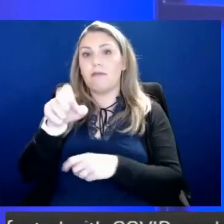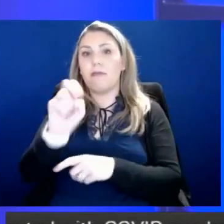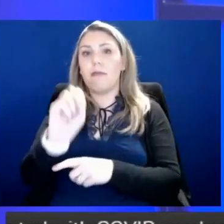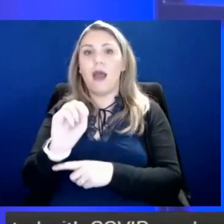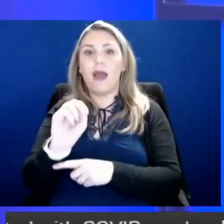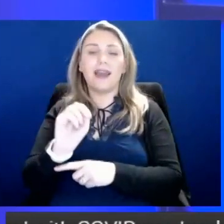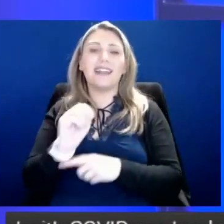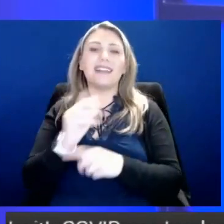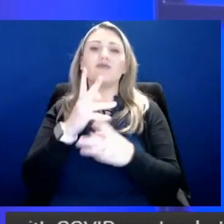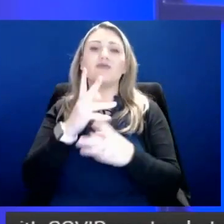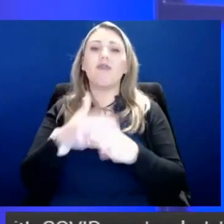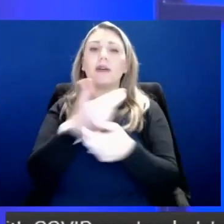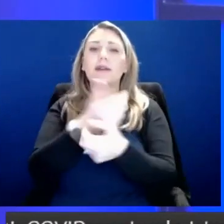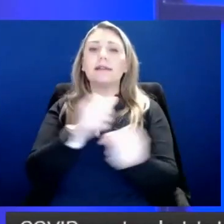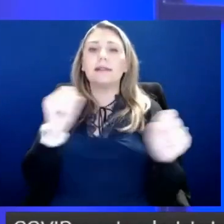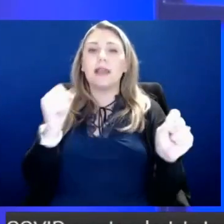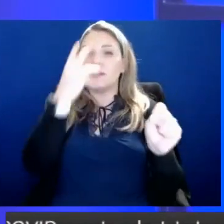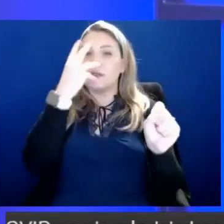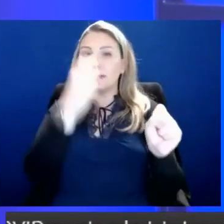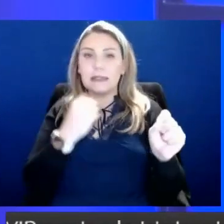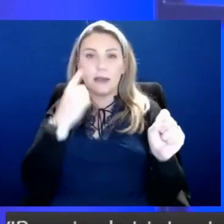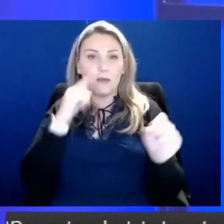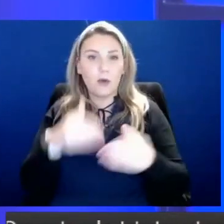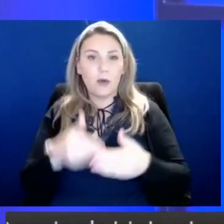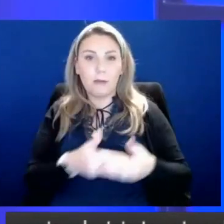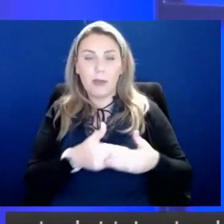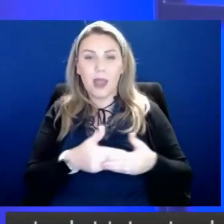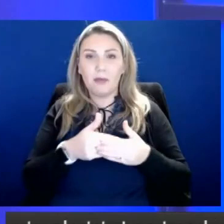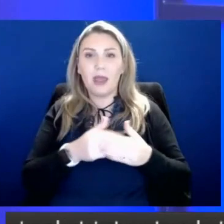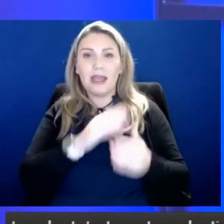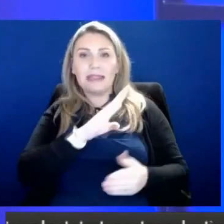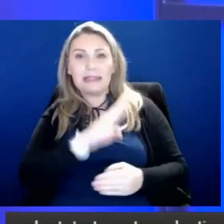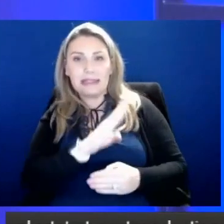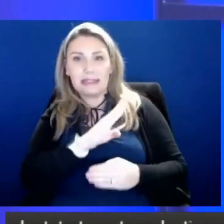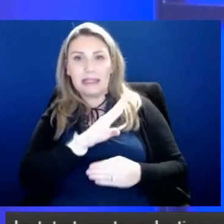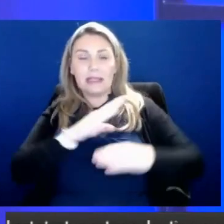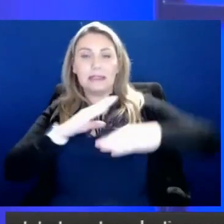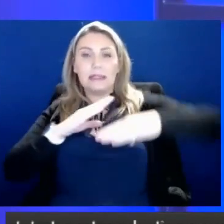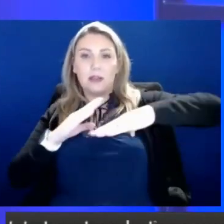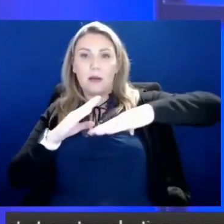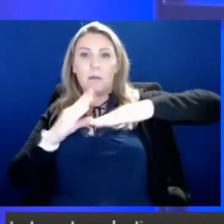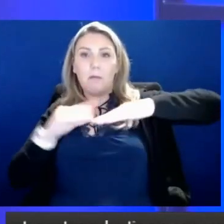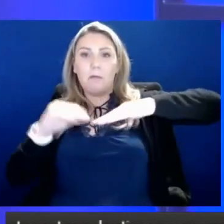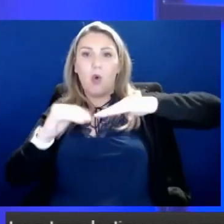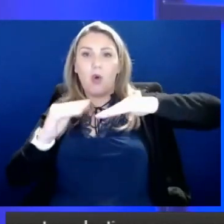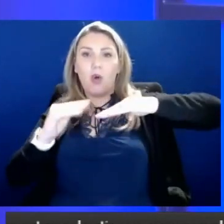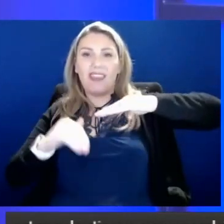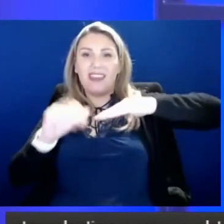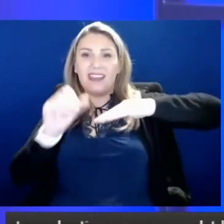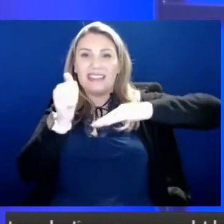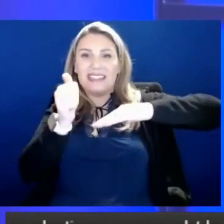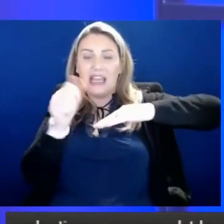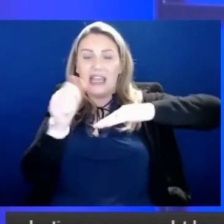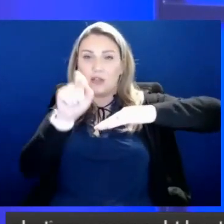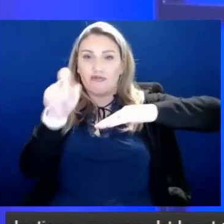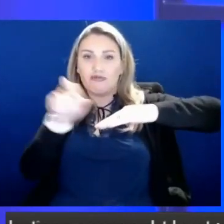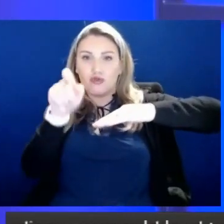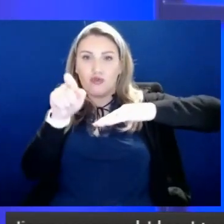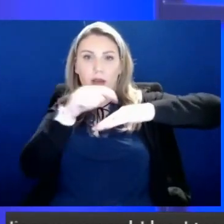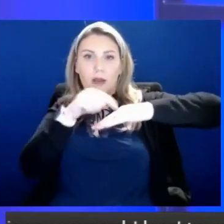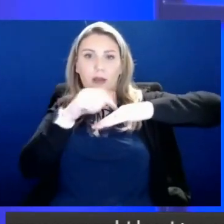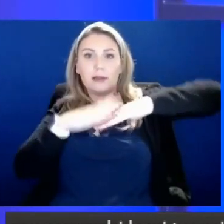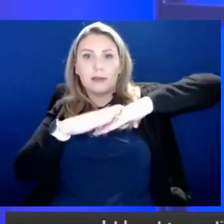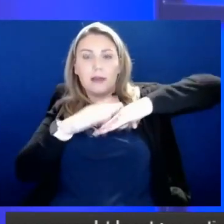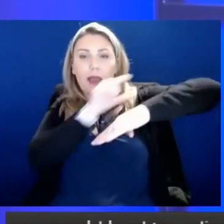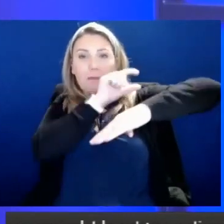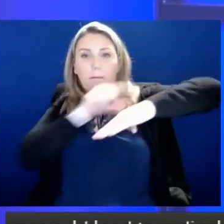means that sleepers that have a slanted surface greater than 10 degrees and crib bumpers, which include padding or vinyl bumper guards,